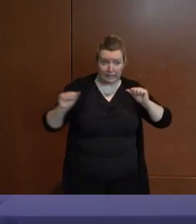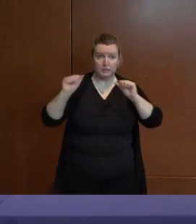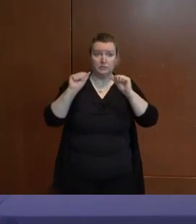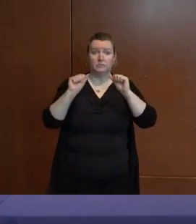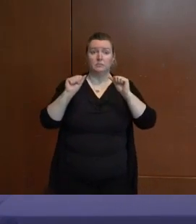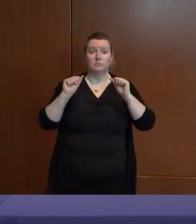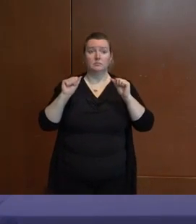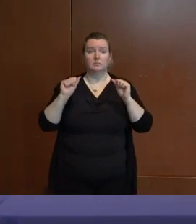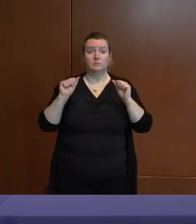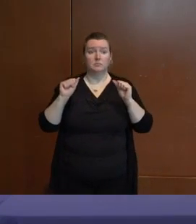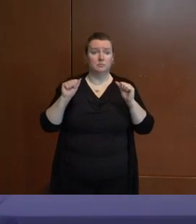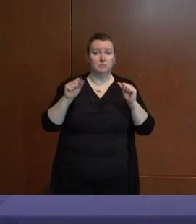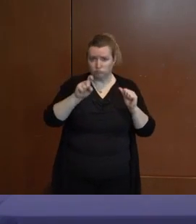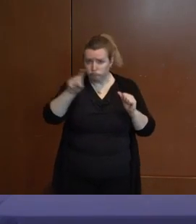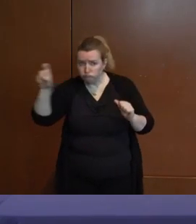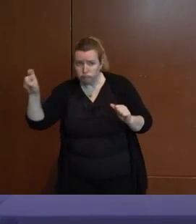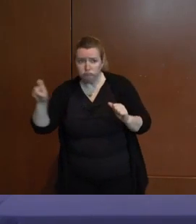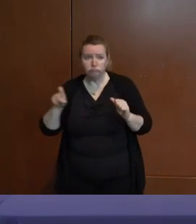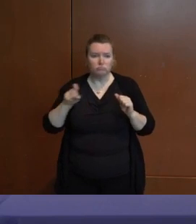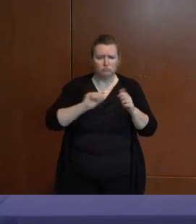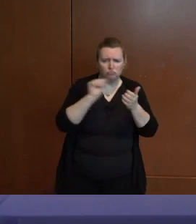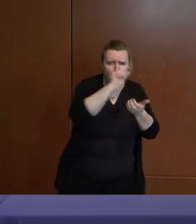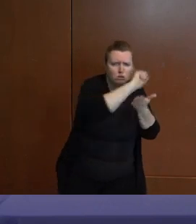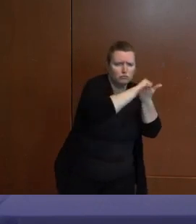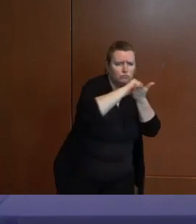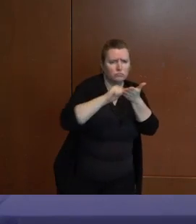it's wipe down mode. Is that correct, Madam Commissioner?